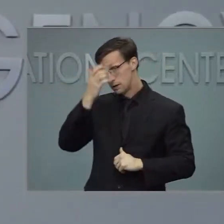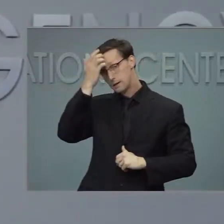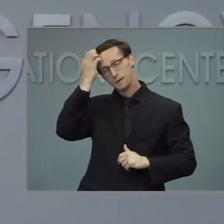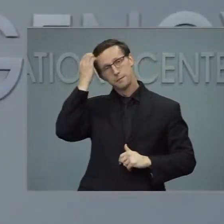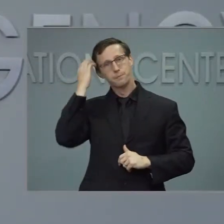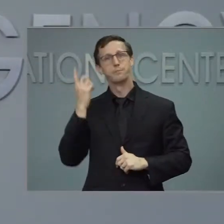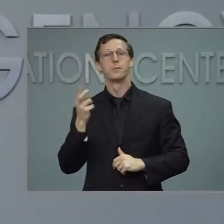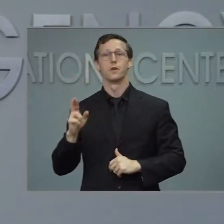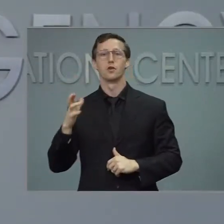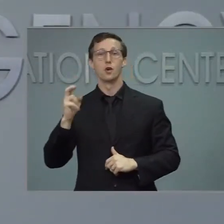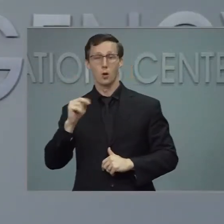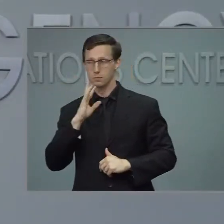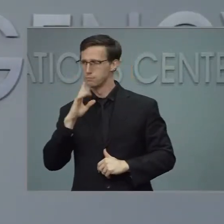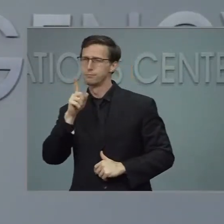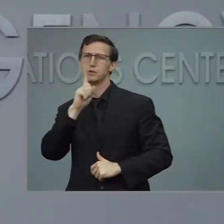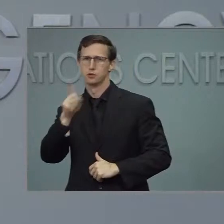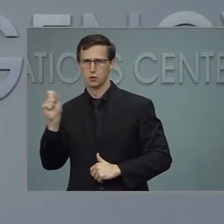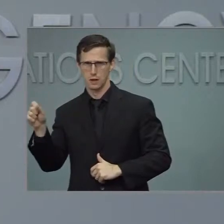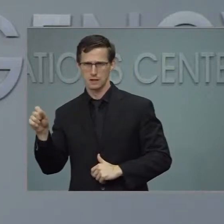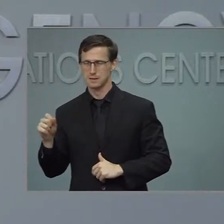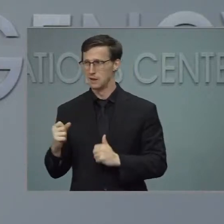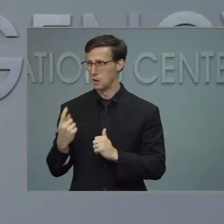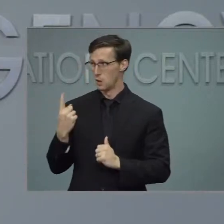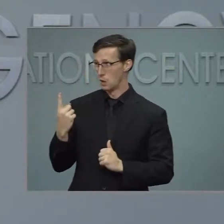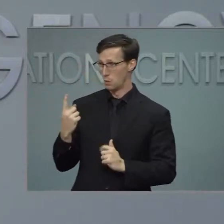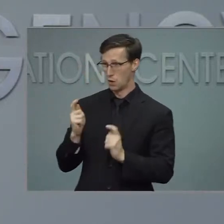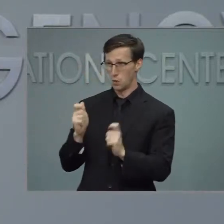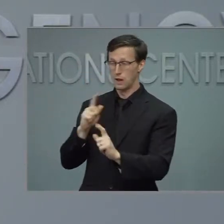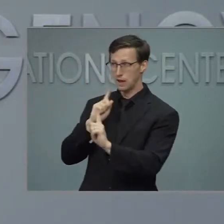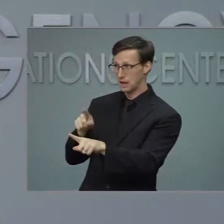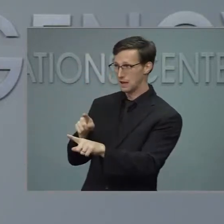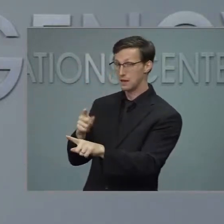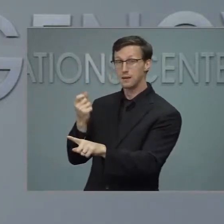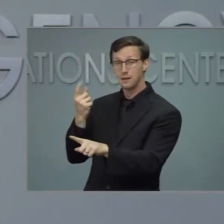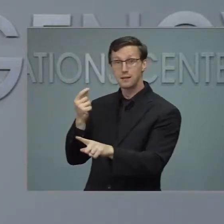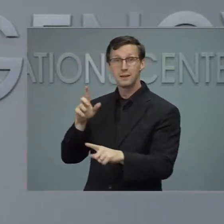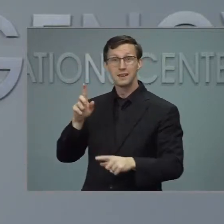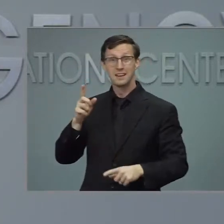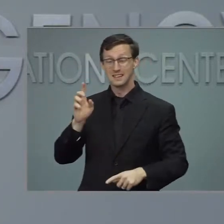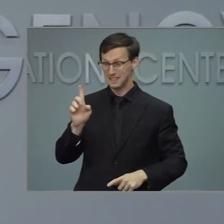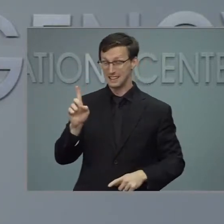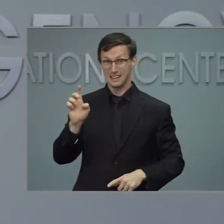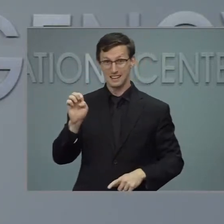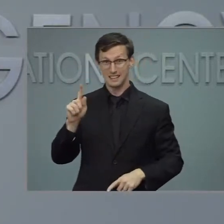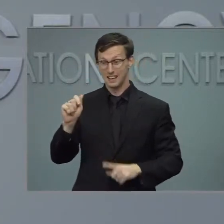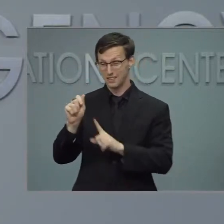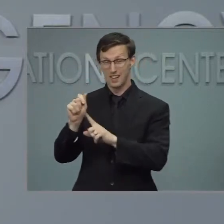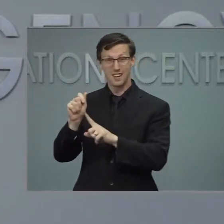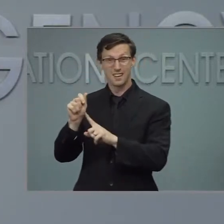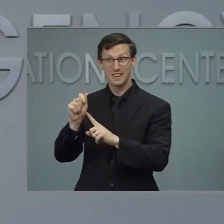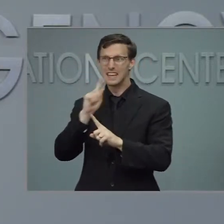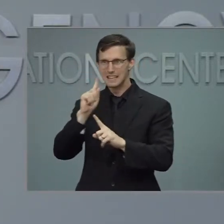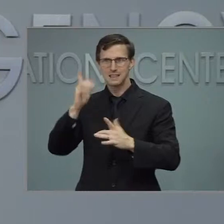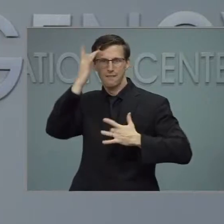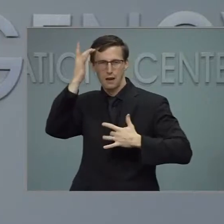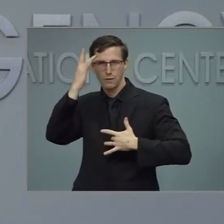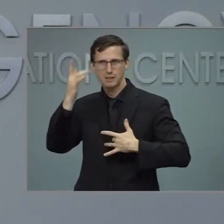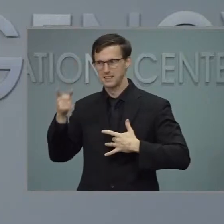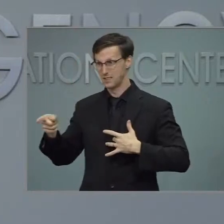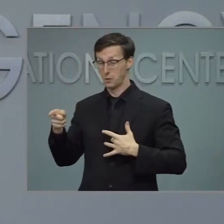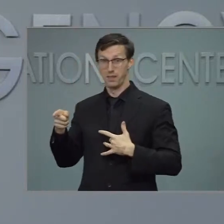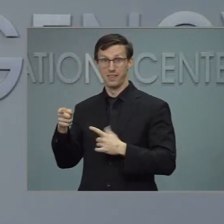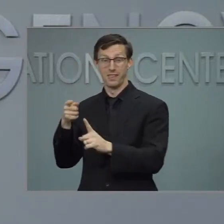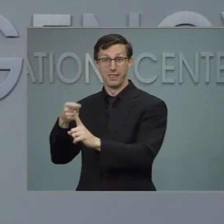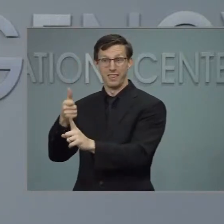Sure. One, I do want to say before I dive into that to say, obviously this virus doesn't care about county lines, but it does care about